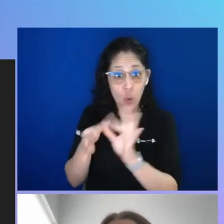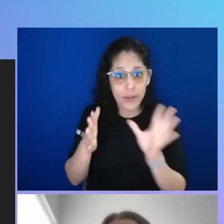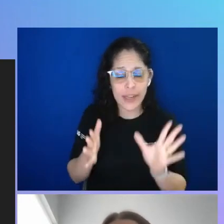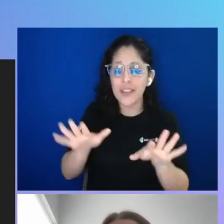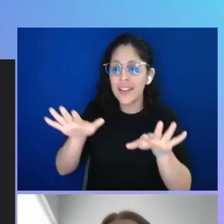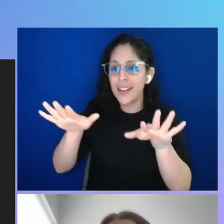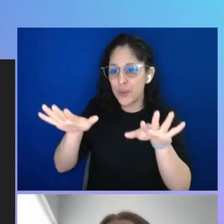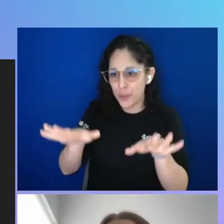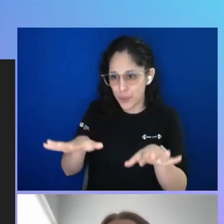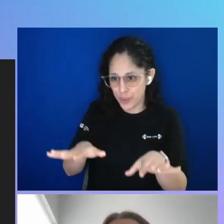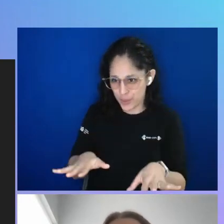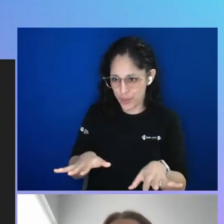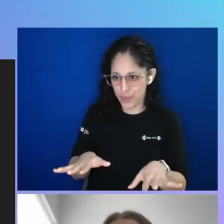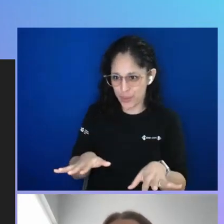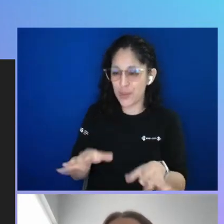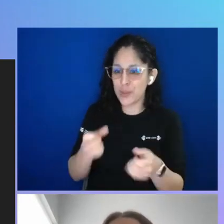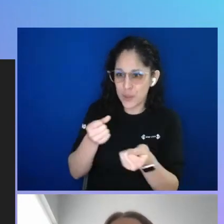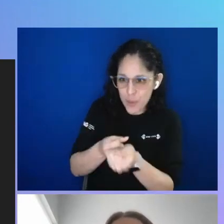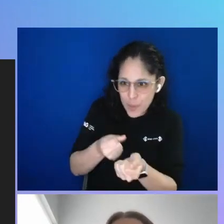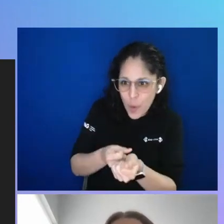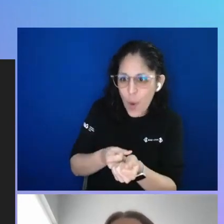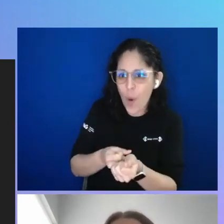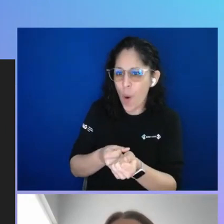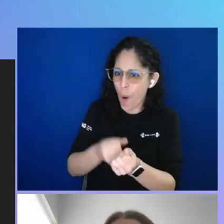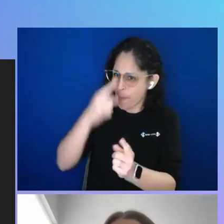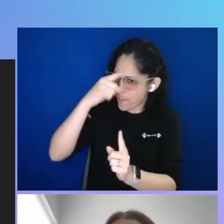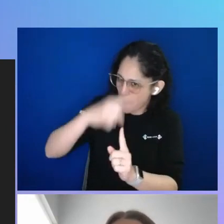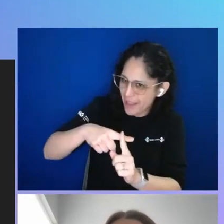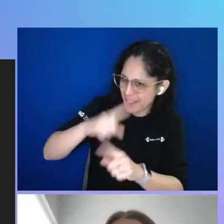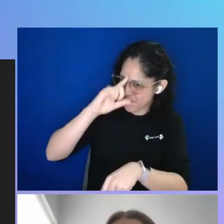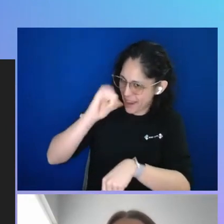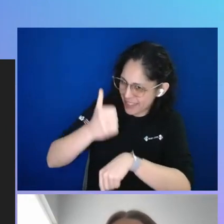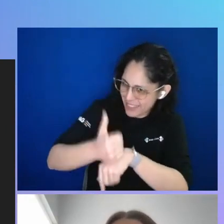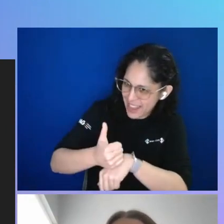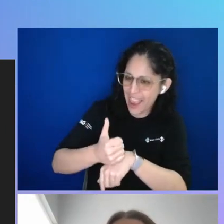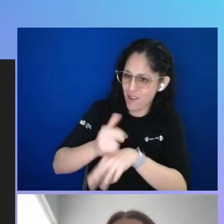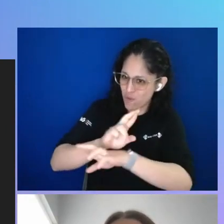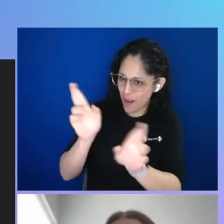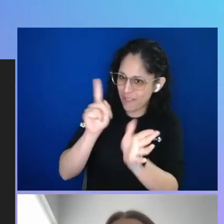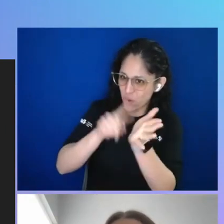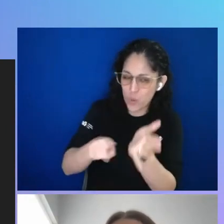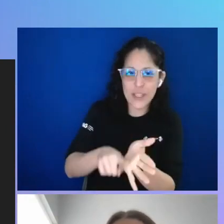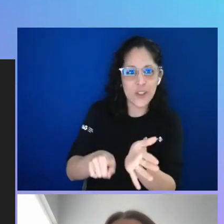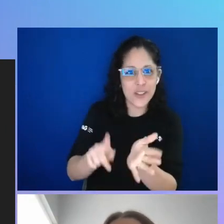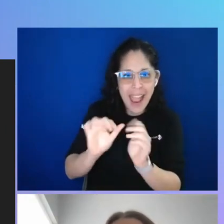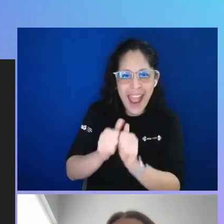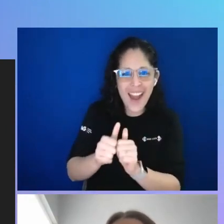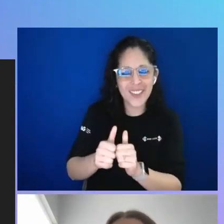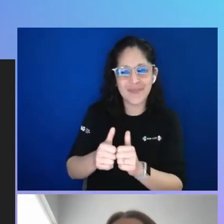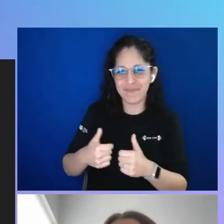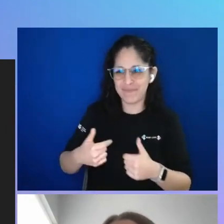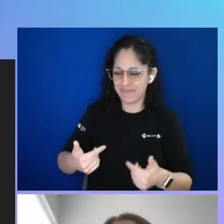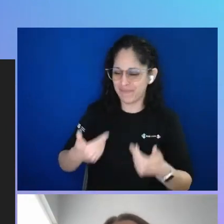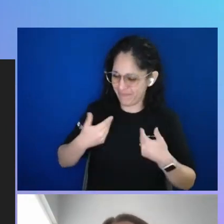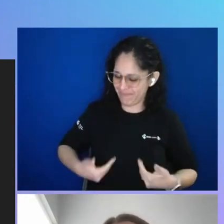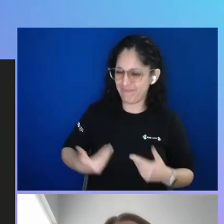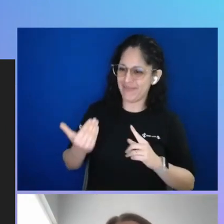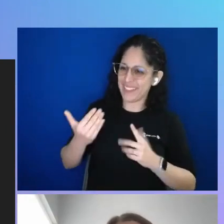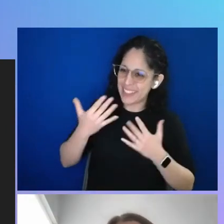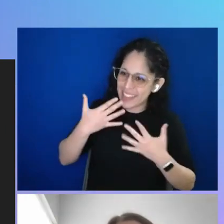them ready for the research, get them in a good mindset. And you can do that by just being super warm and kind, again, as you would with anyone.